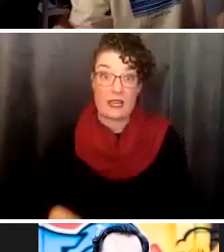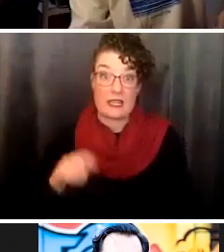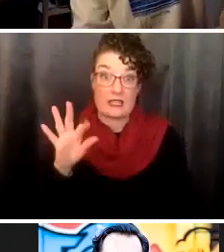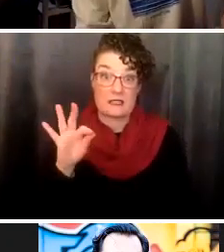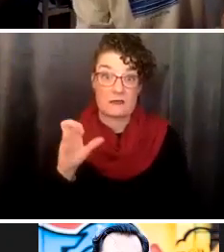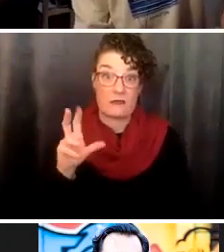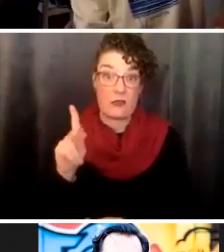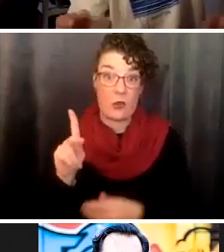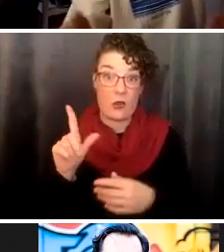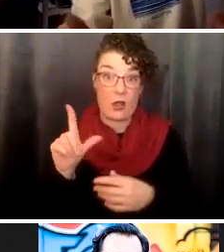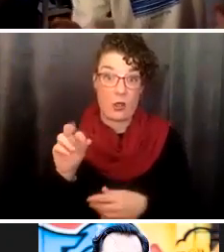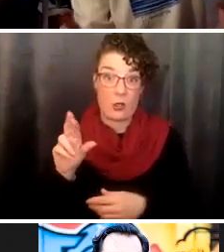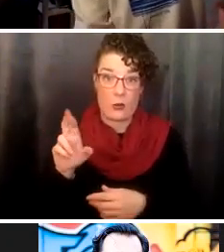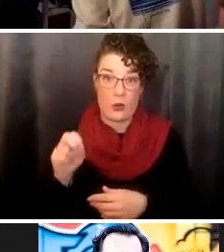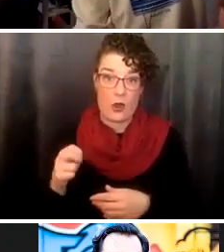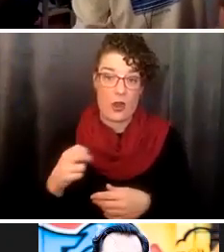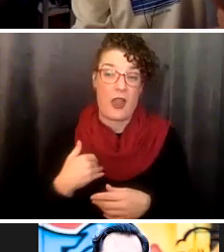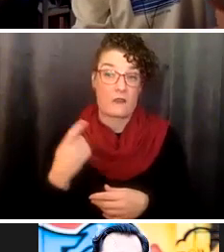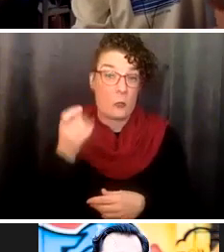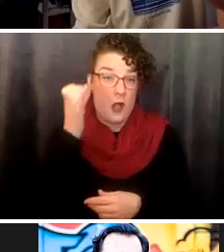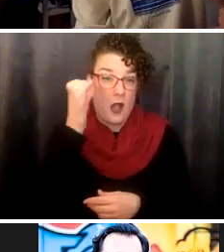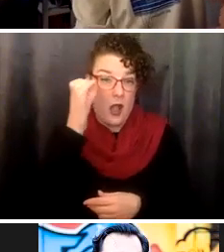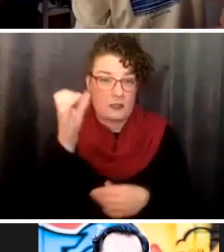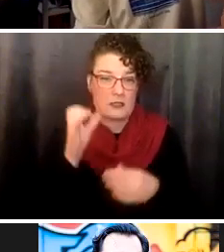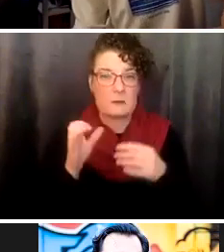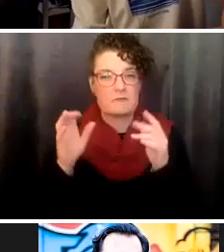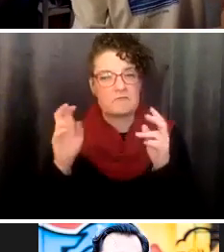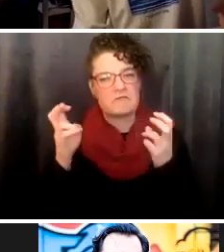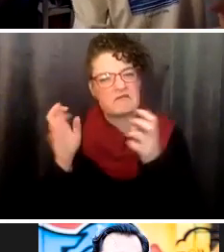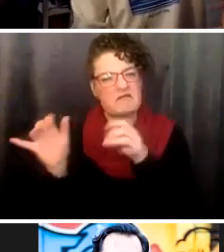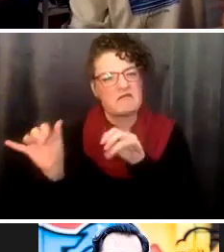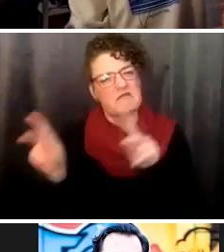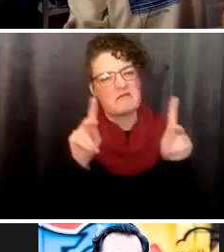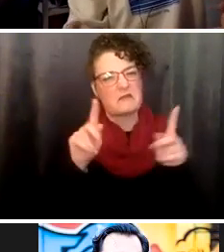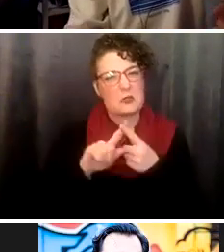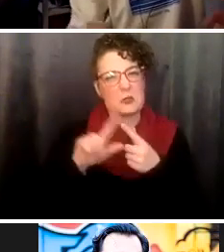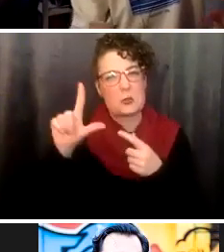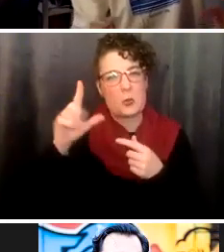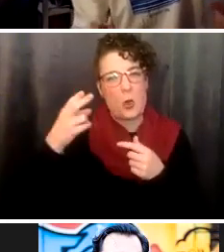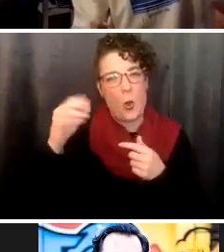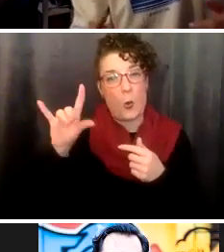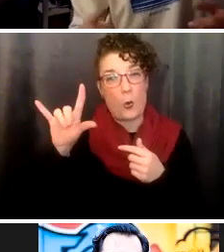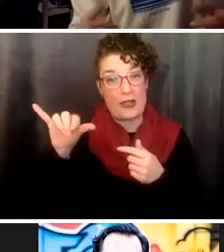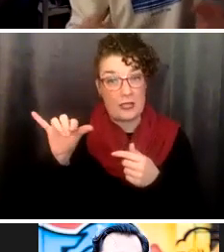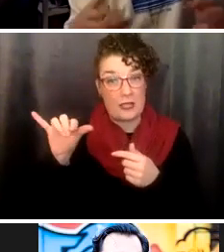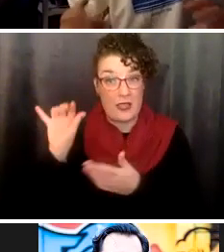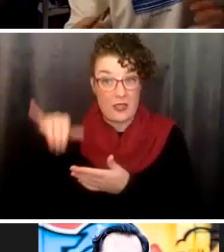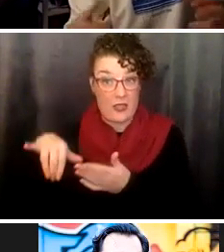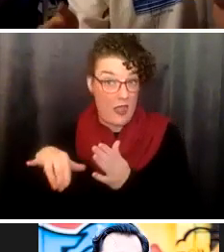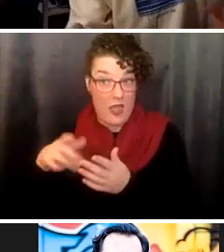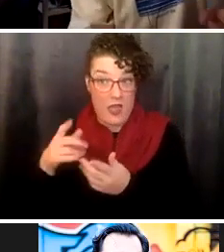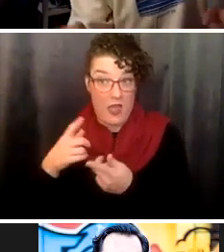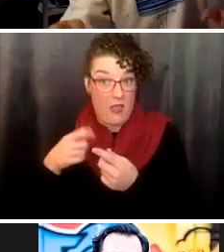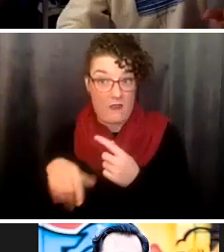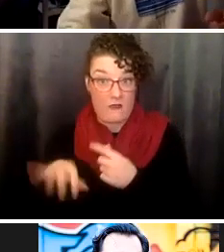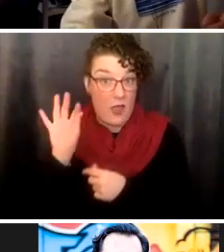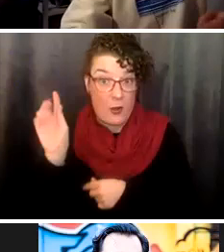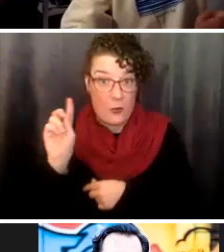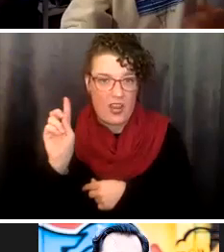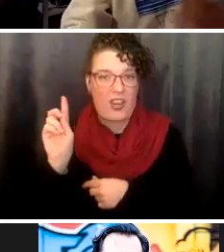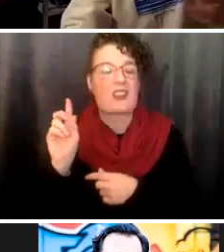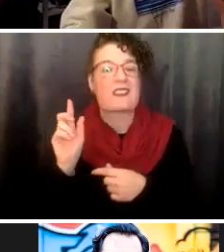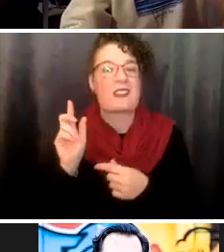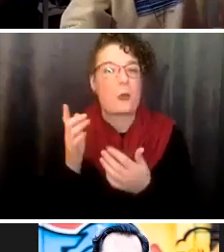called ling, which is sort of like the holy. And ling is found in the unexplainable,